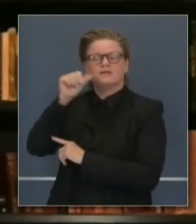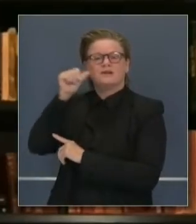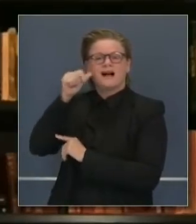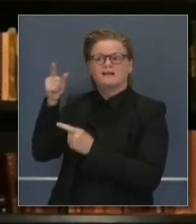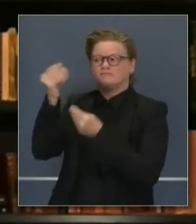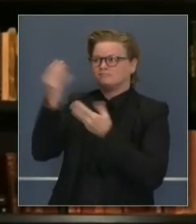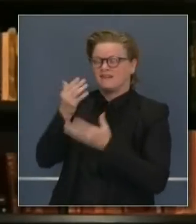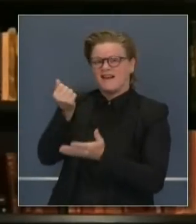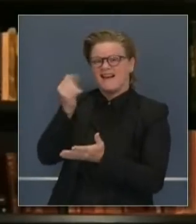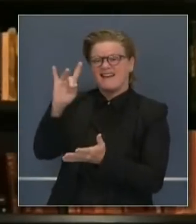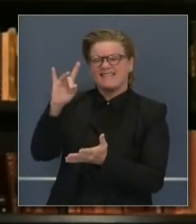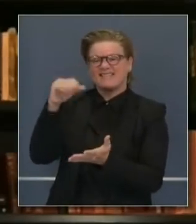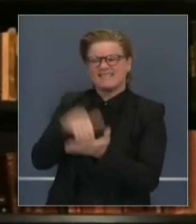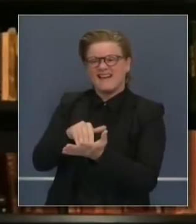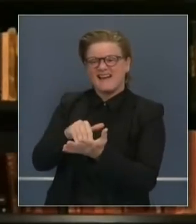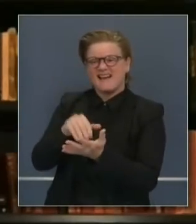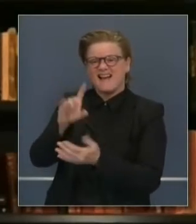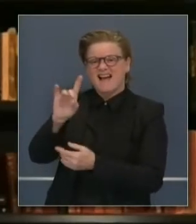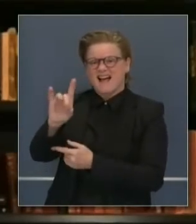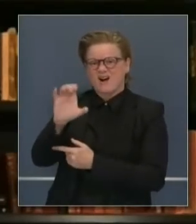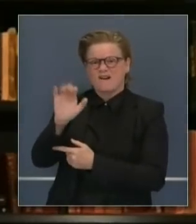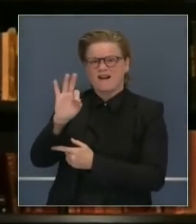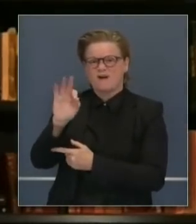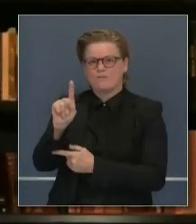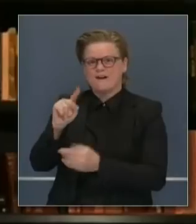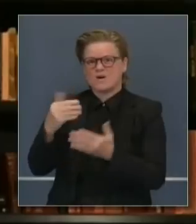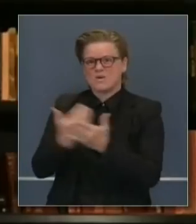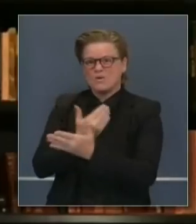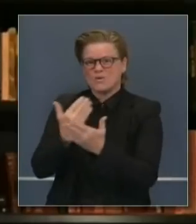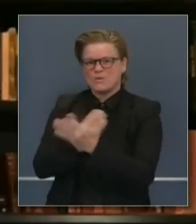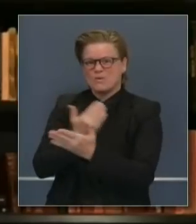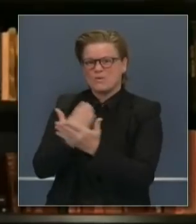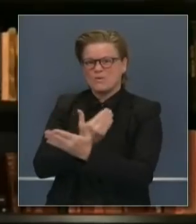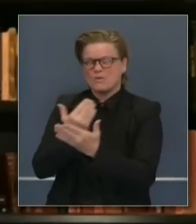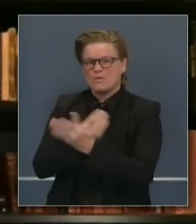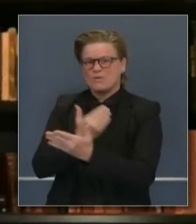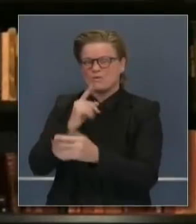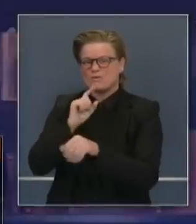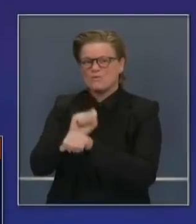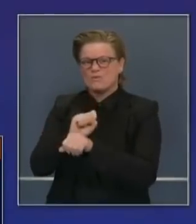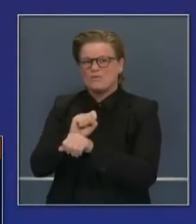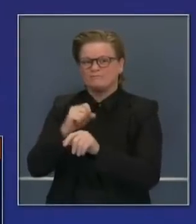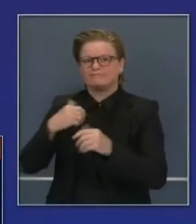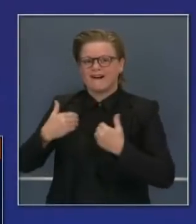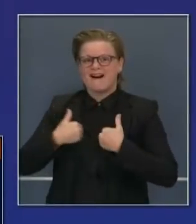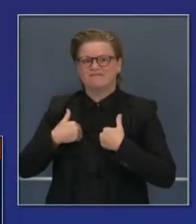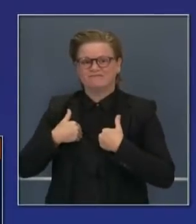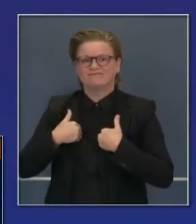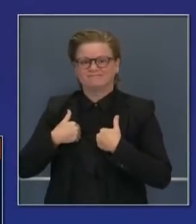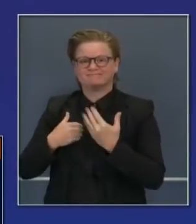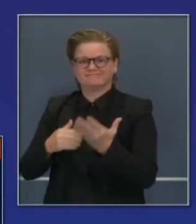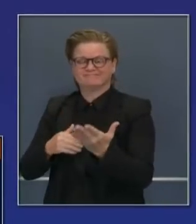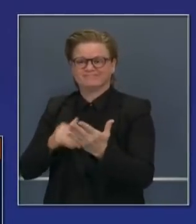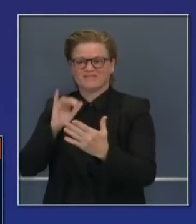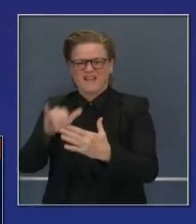18,591 new cases of COVID-19. That's an average now north of